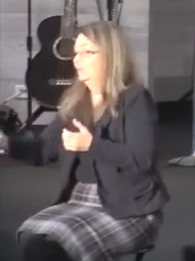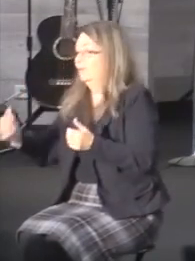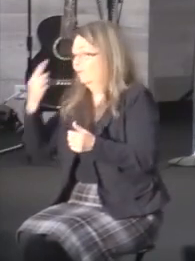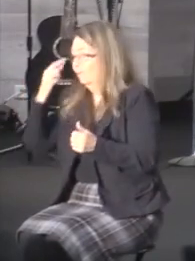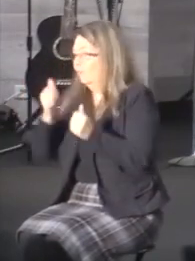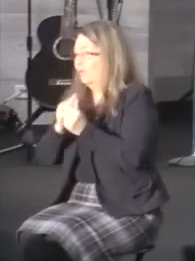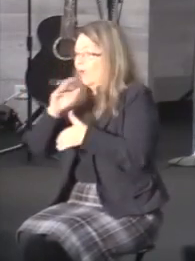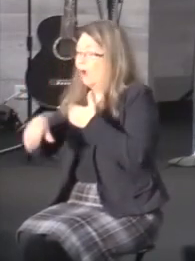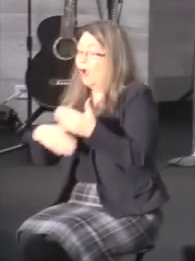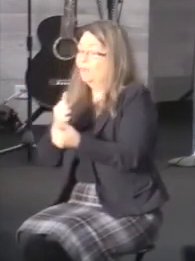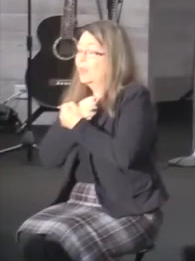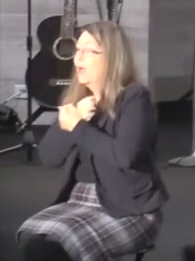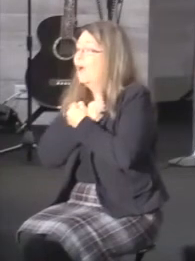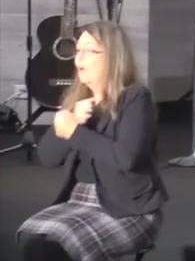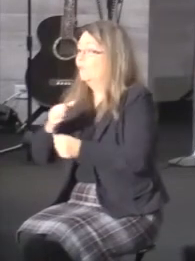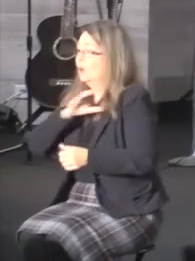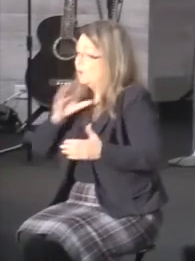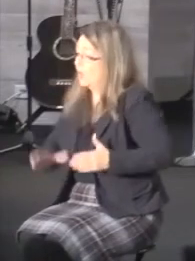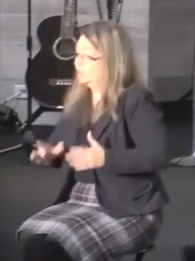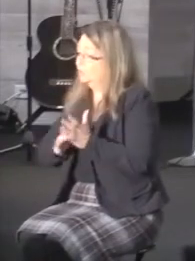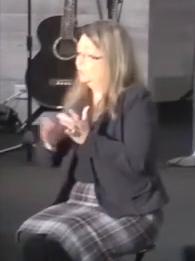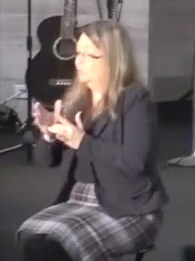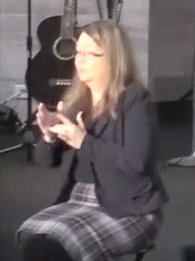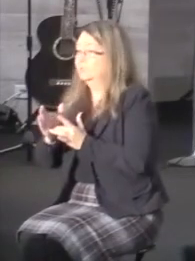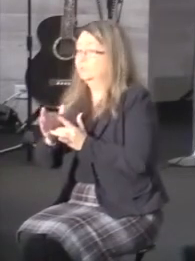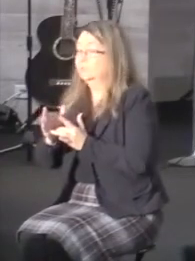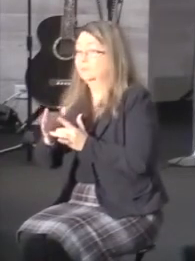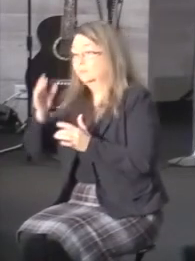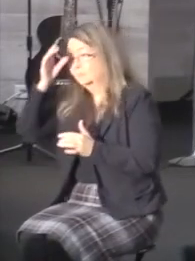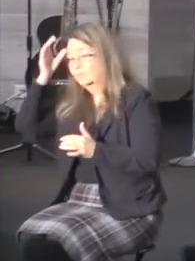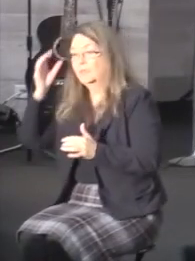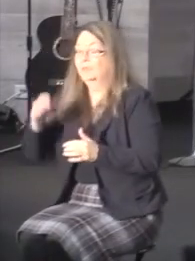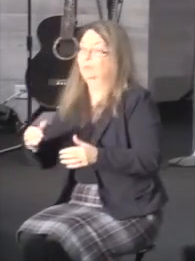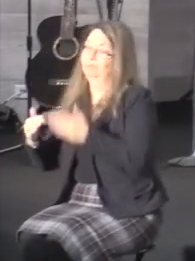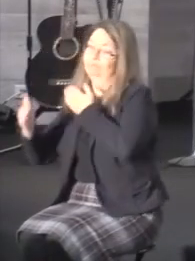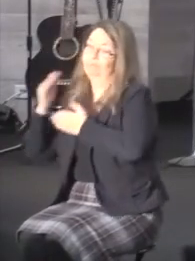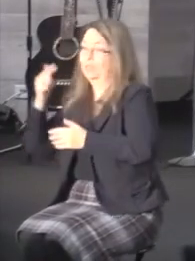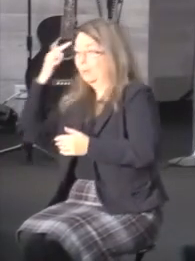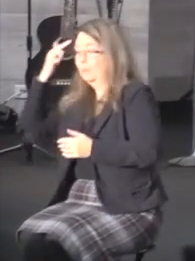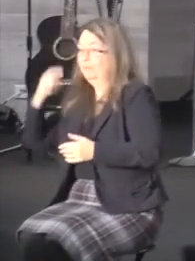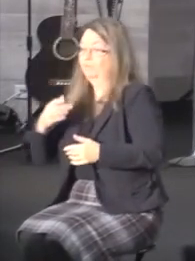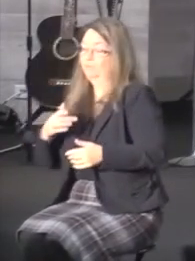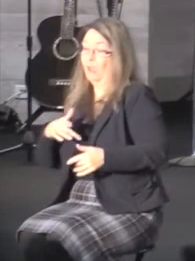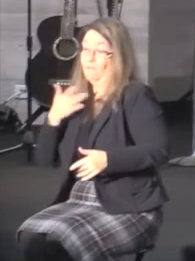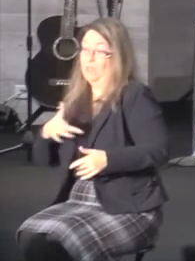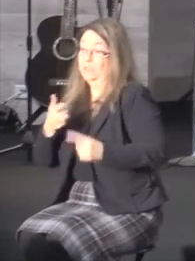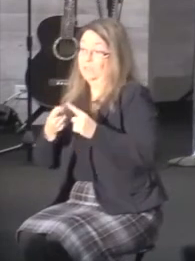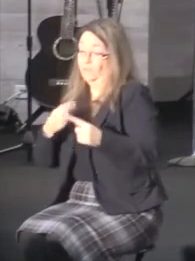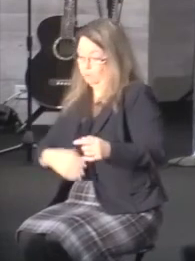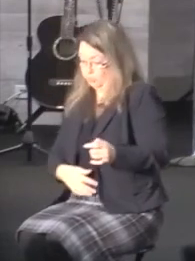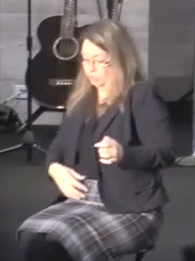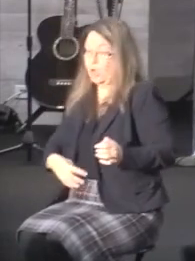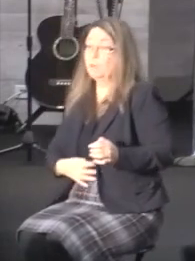Christ Jesus. The ancients believed that the operation of their emotions came from their bowels, from their stomach. And sometimes we feel that way. You ever been sick